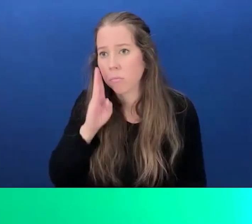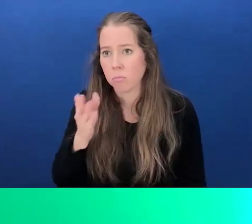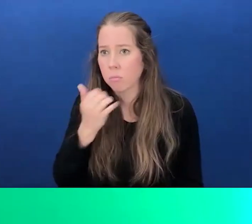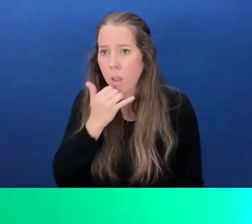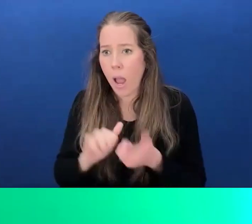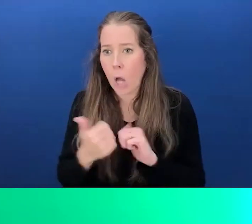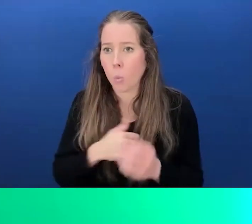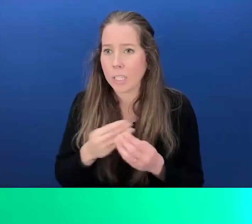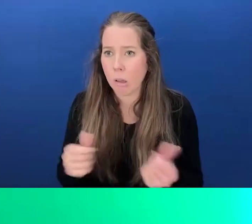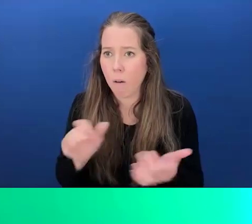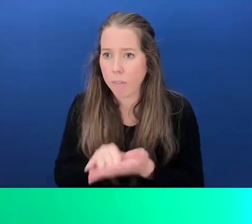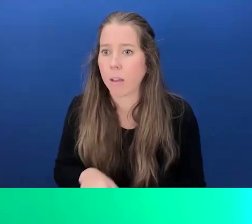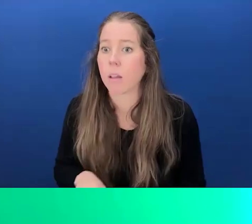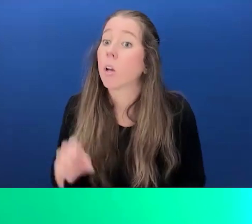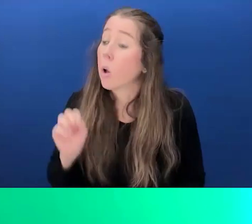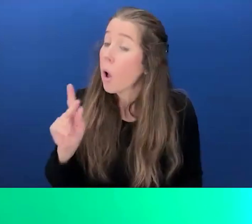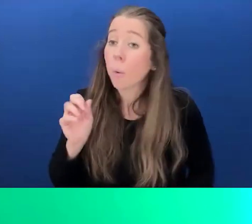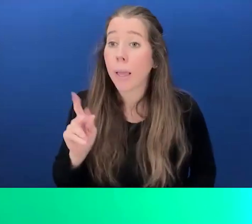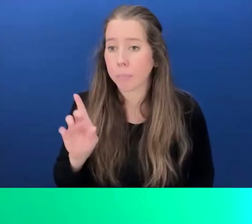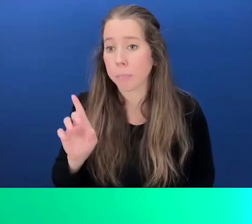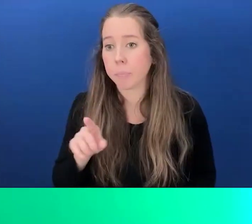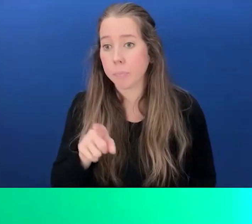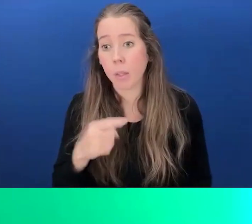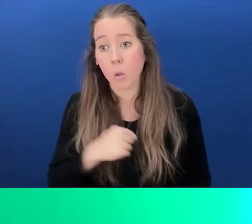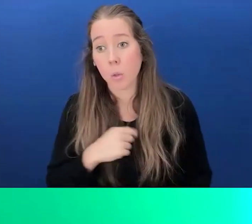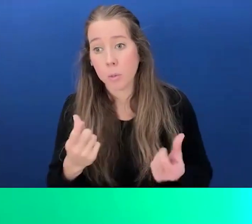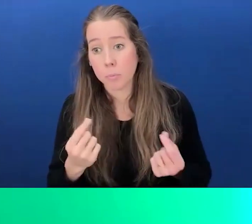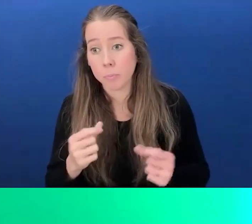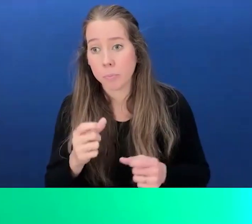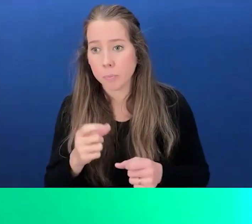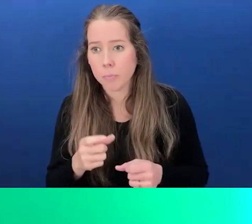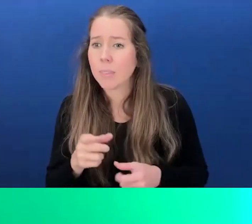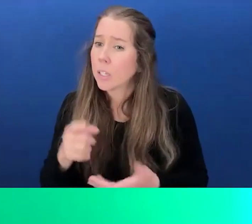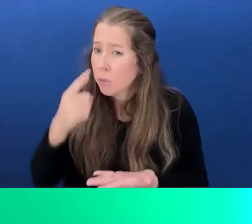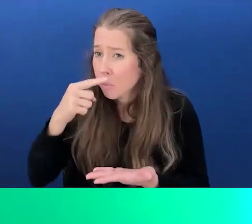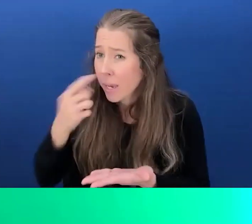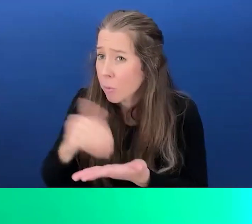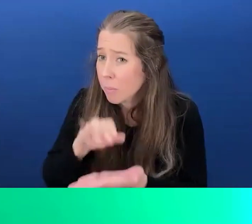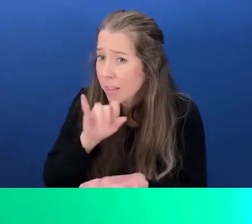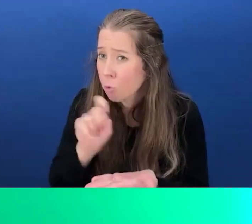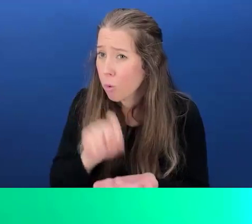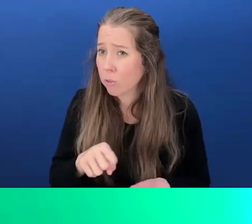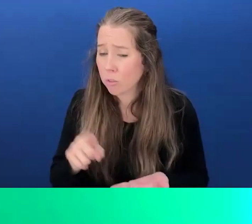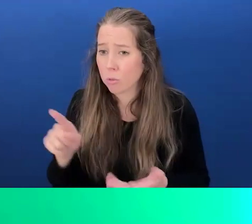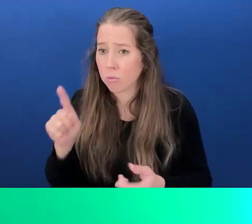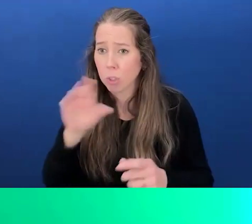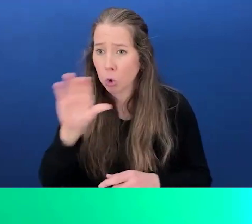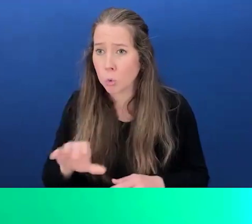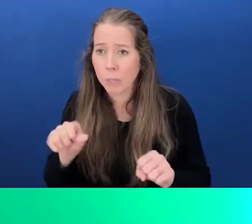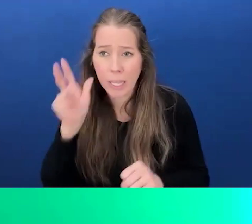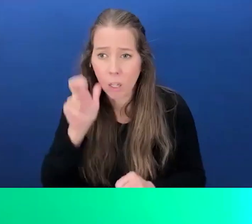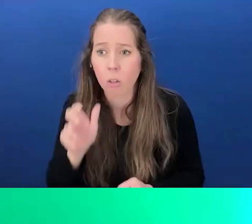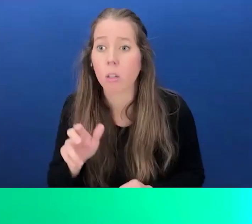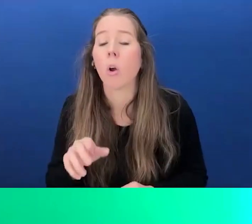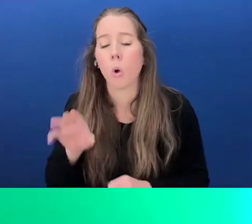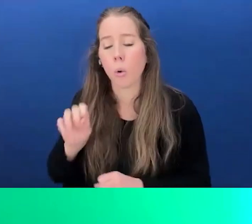resolve it? Well, Okay, so what we do is create a knowledge base. repeat it because they're not going to hear it So